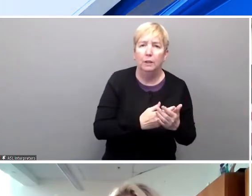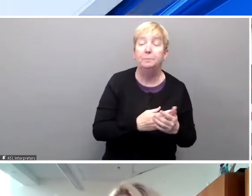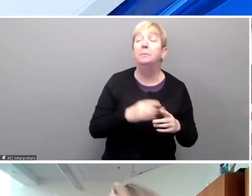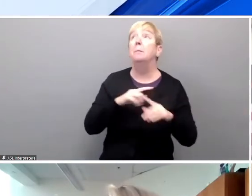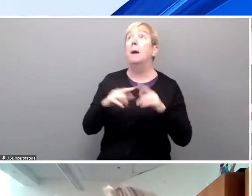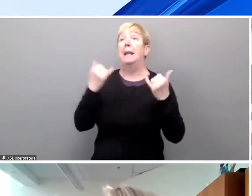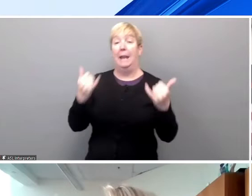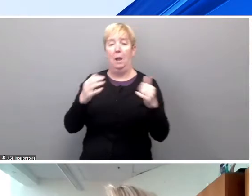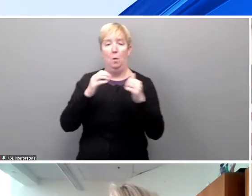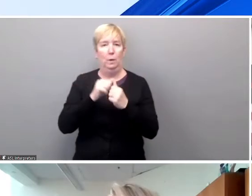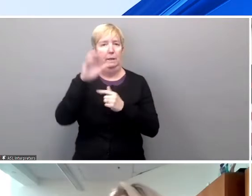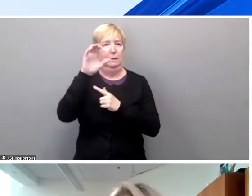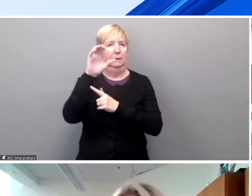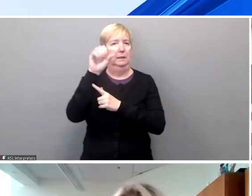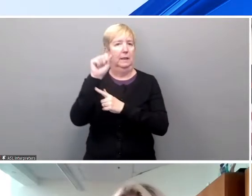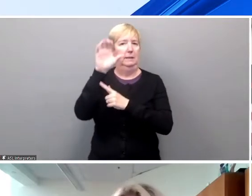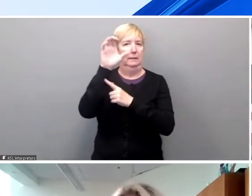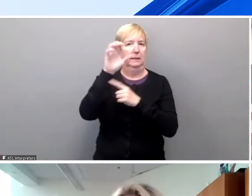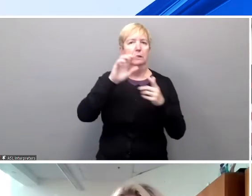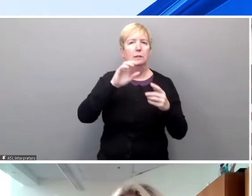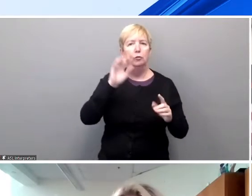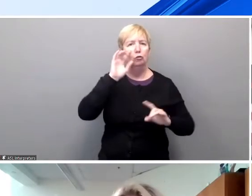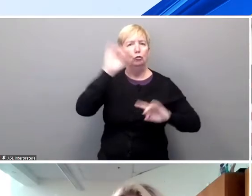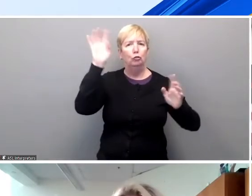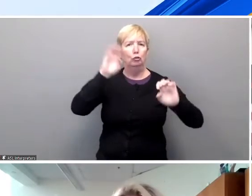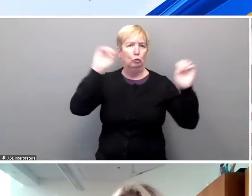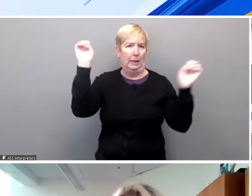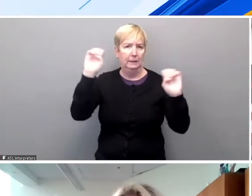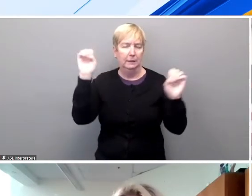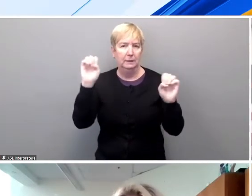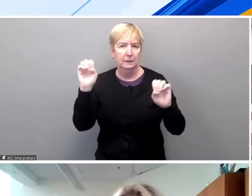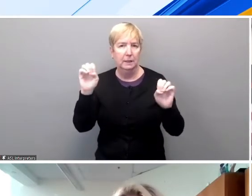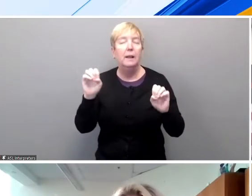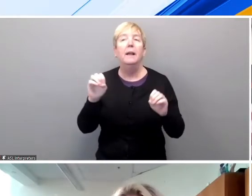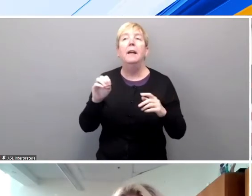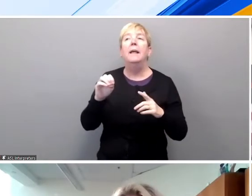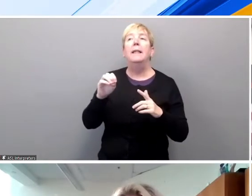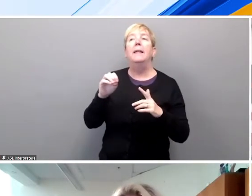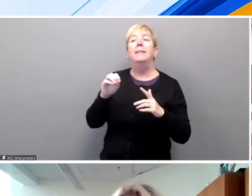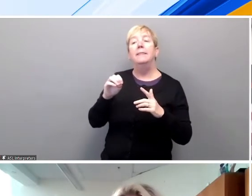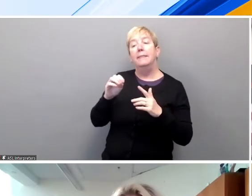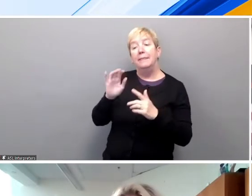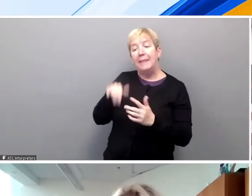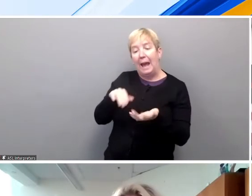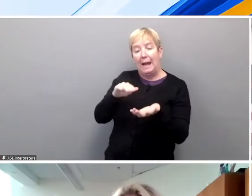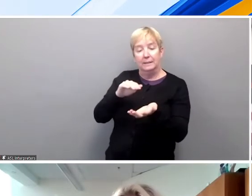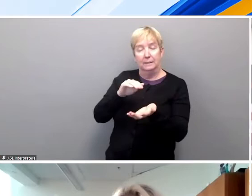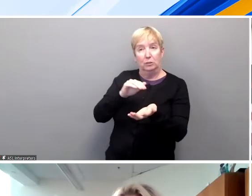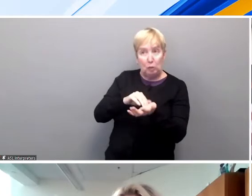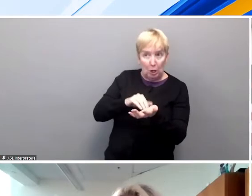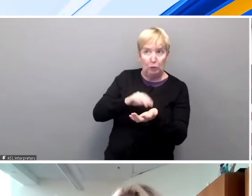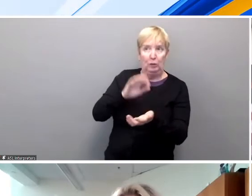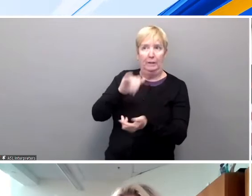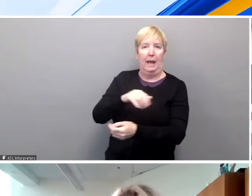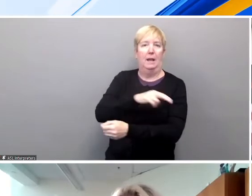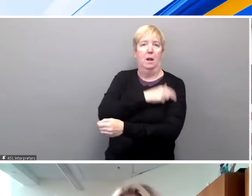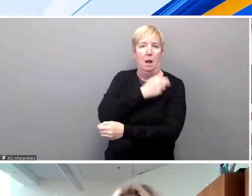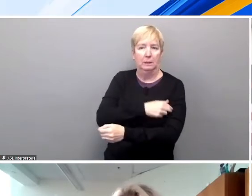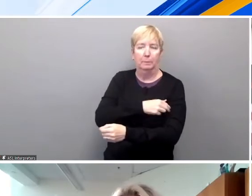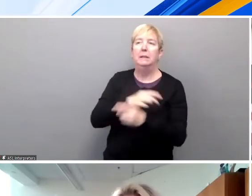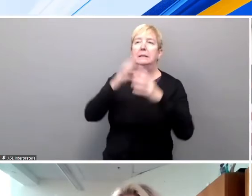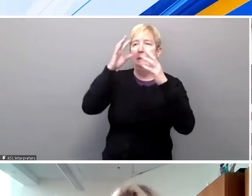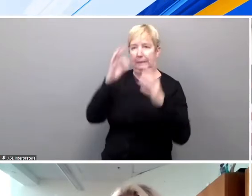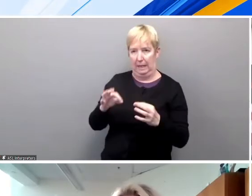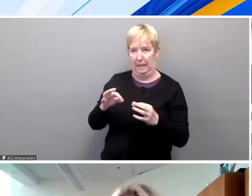standards of care is completely within the judgment of the treating provider. Department of Health has nothing to